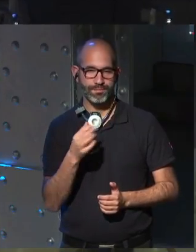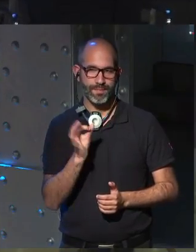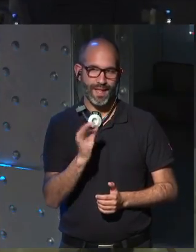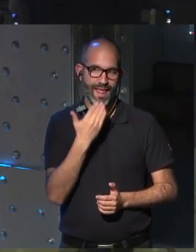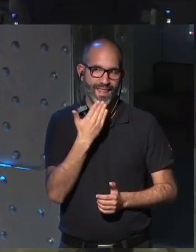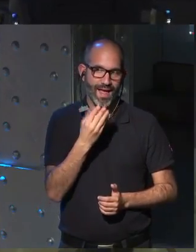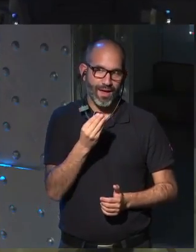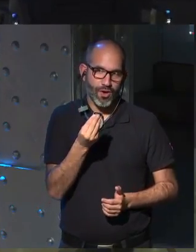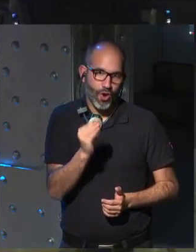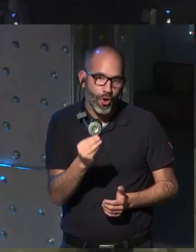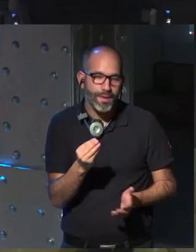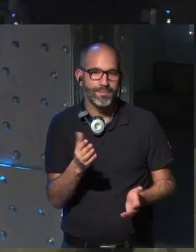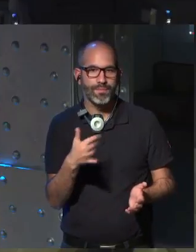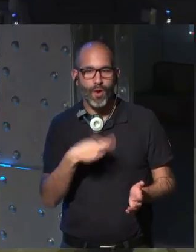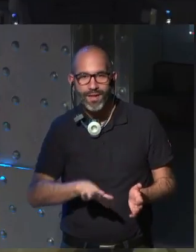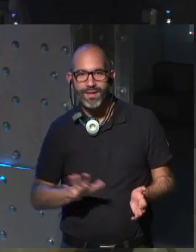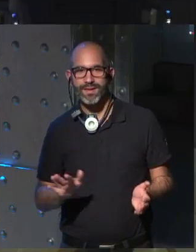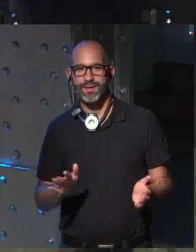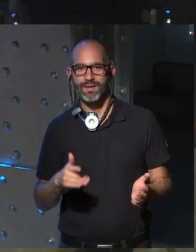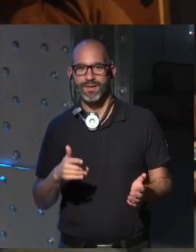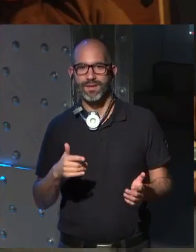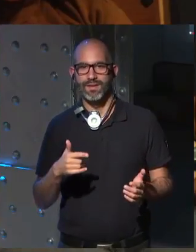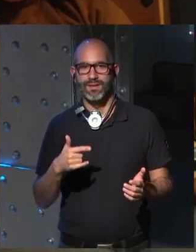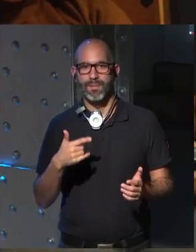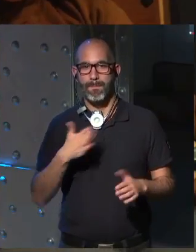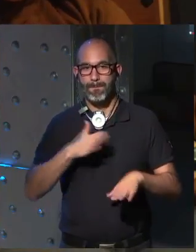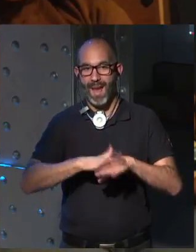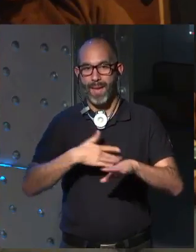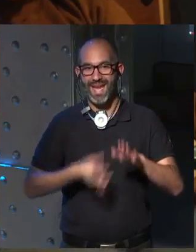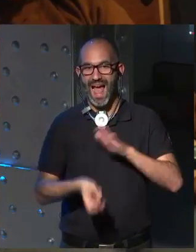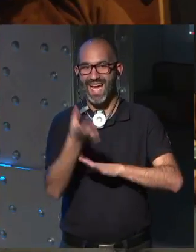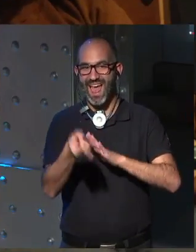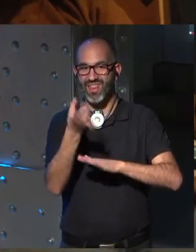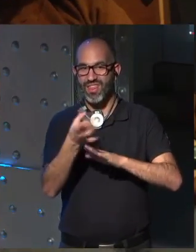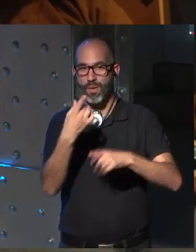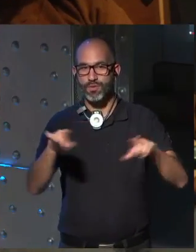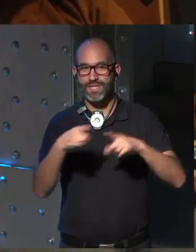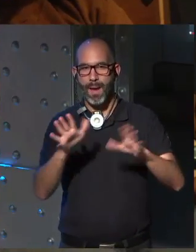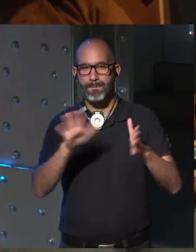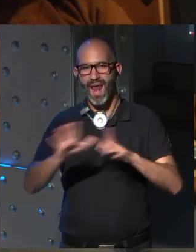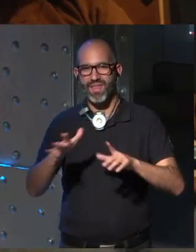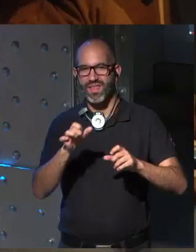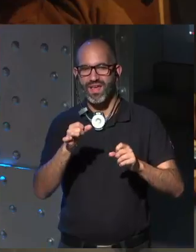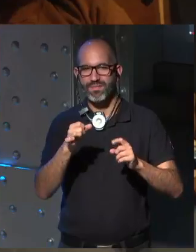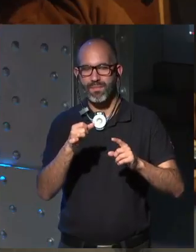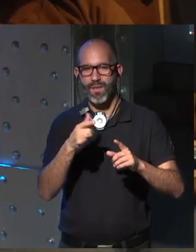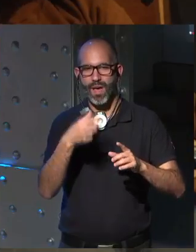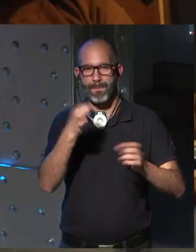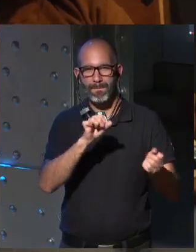I'm more or less young, and to me, artistic creation has always